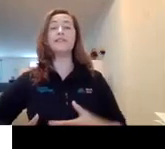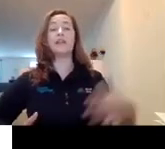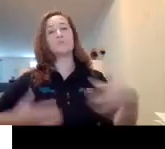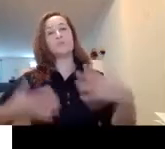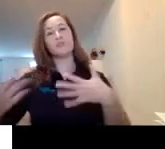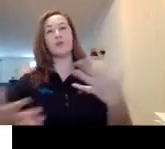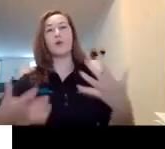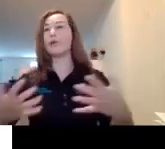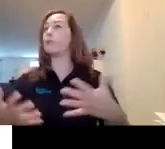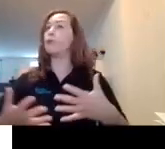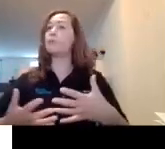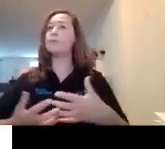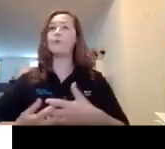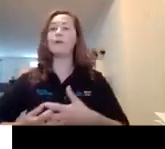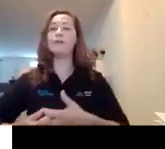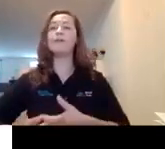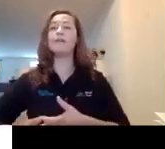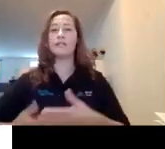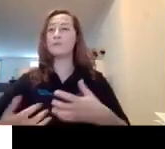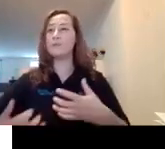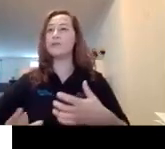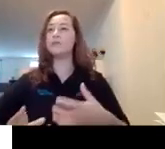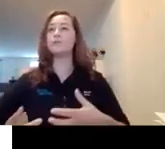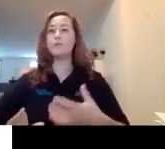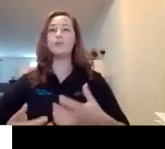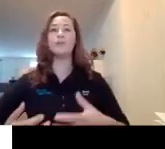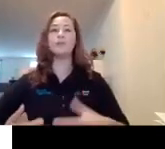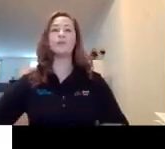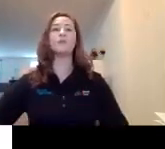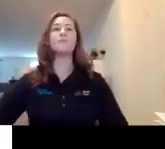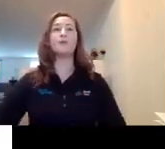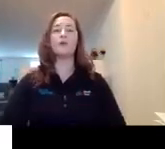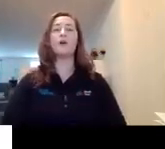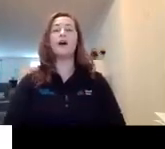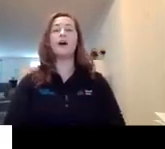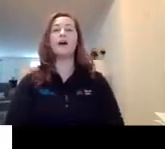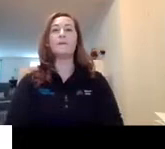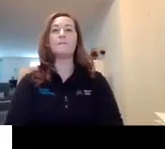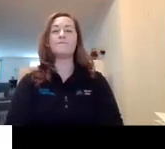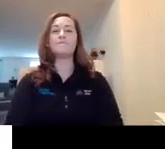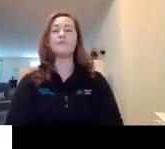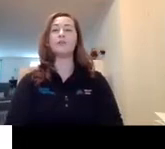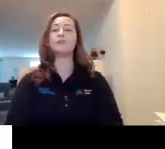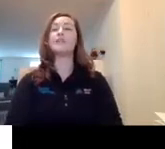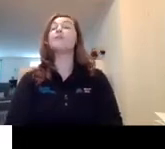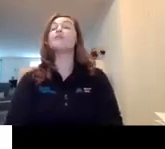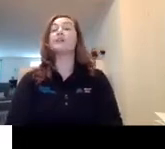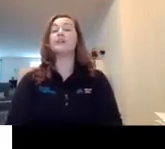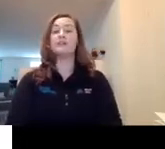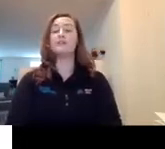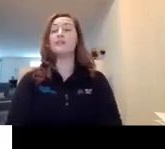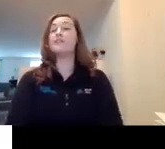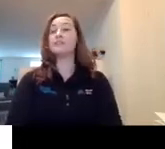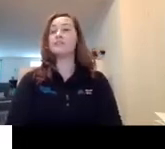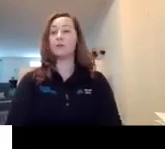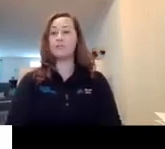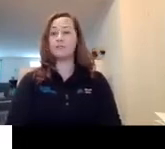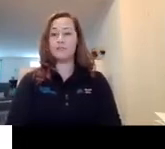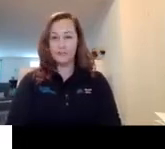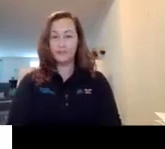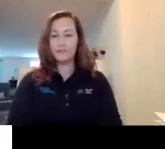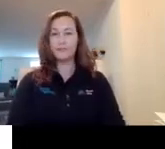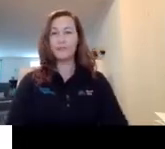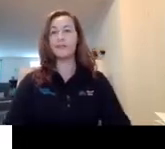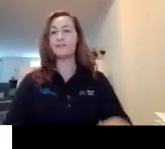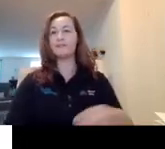did, and I'm just going to go like one by one and explain to you a little bit more, some of the things that we